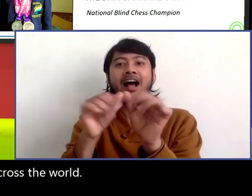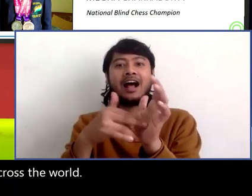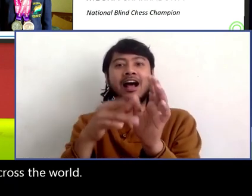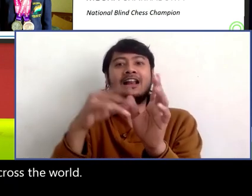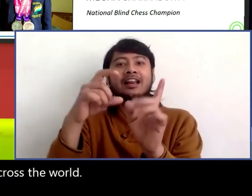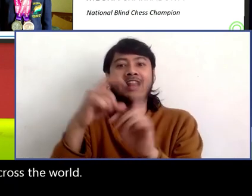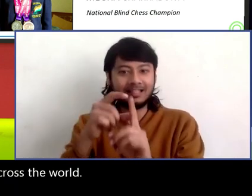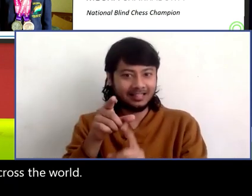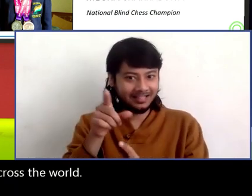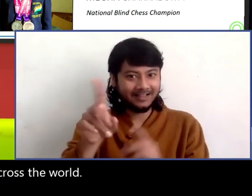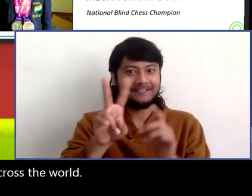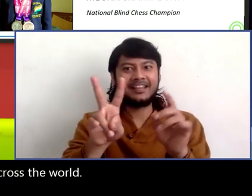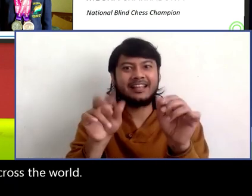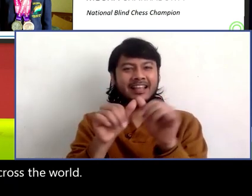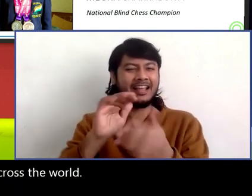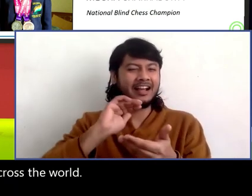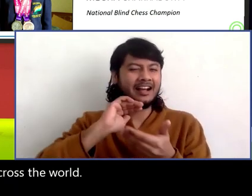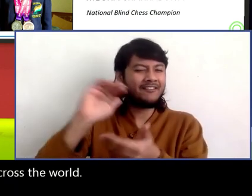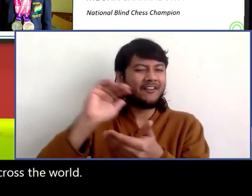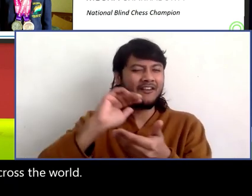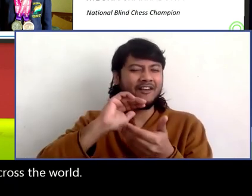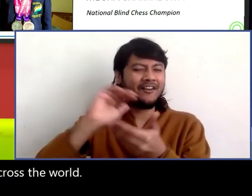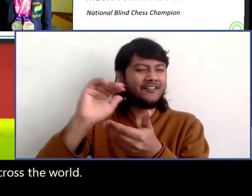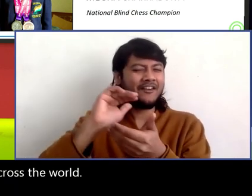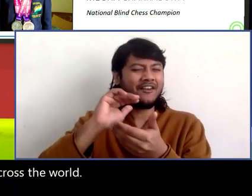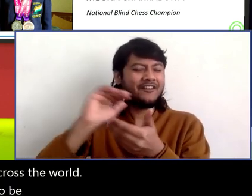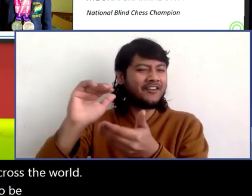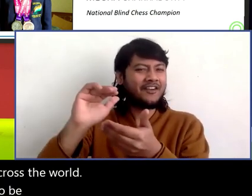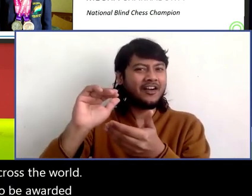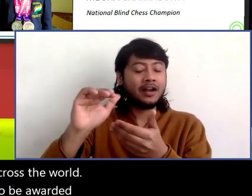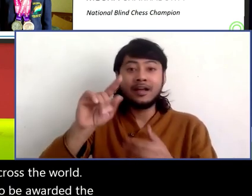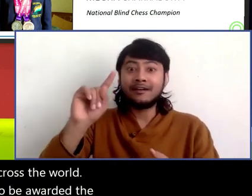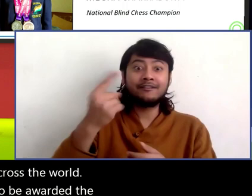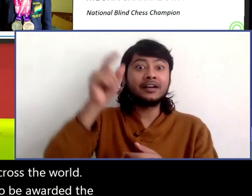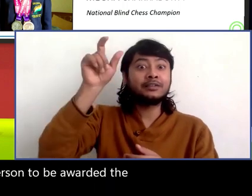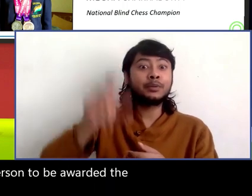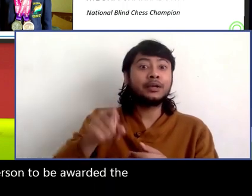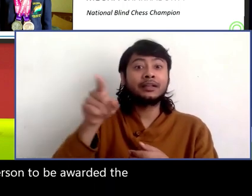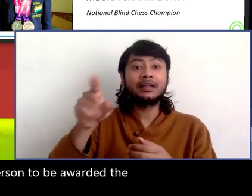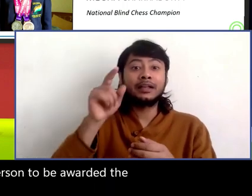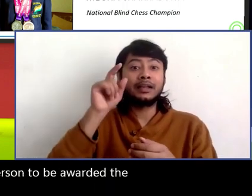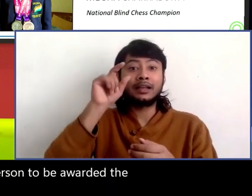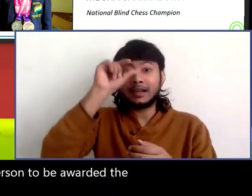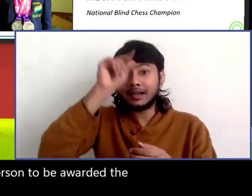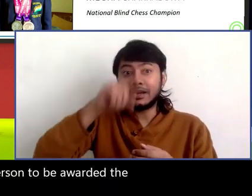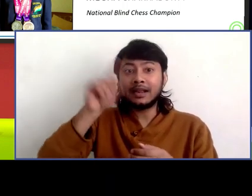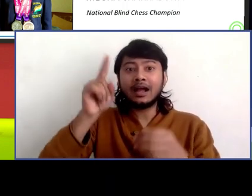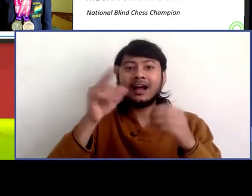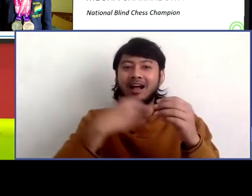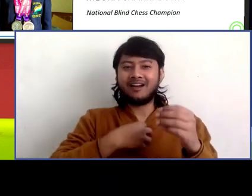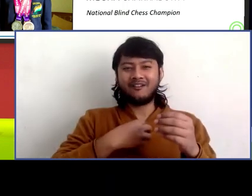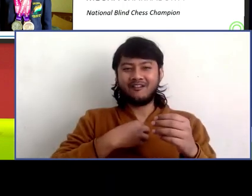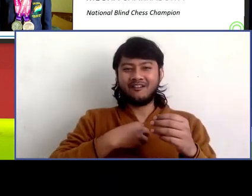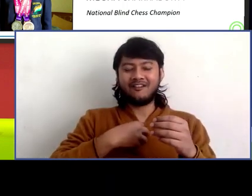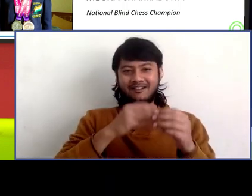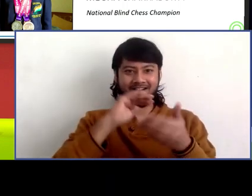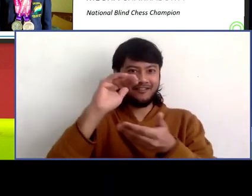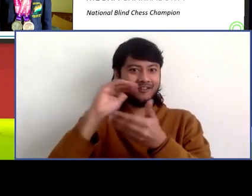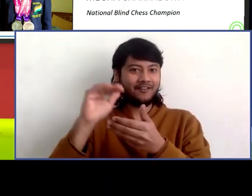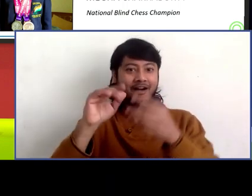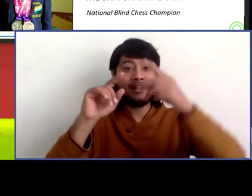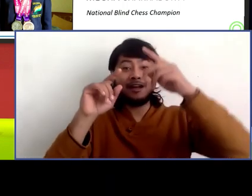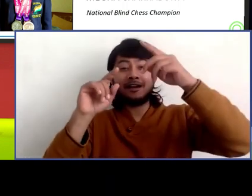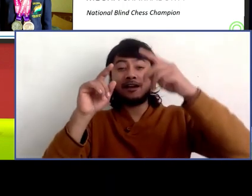Award. I'm the first sportsperson to be awarded the Padma Vibhushan. And he too started playing chess when he was 6 years old with his